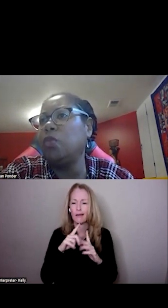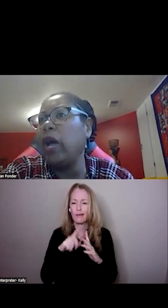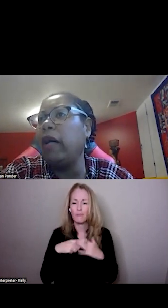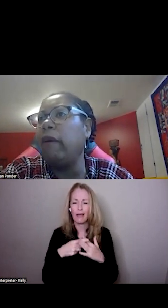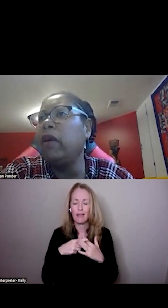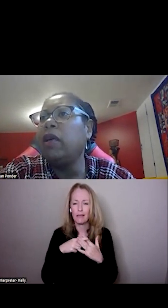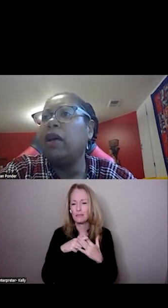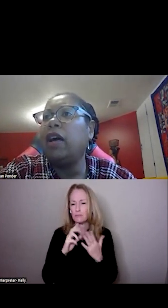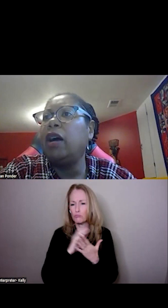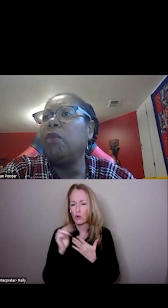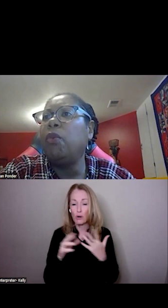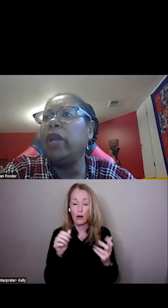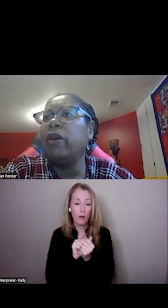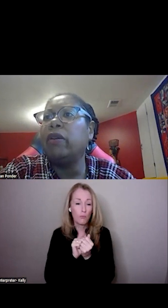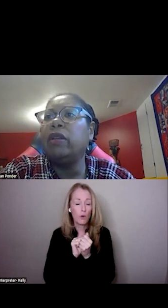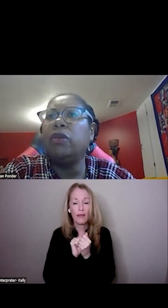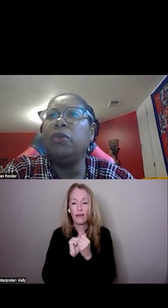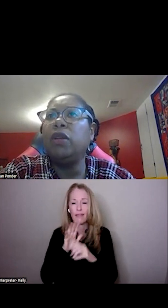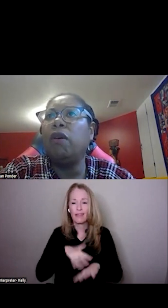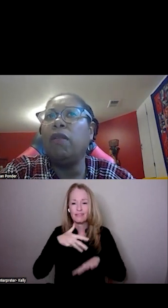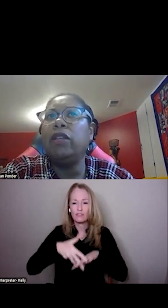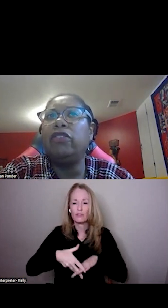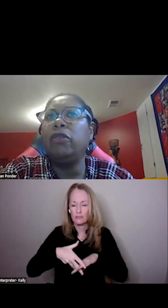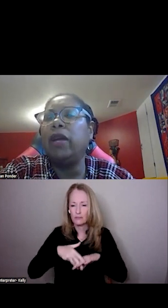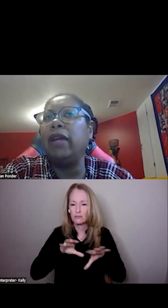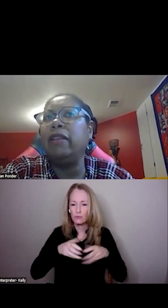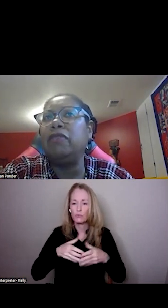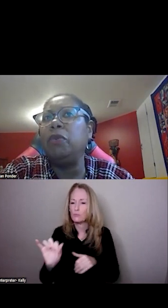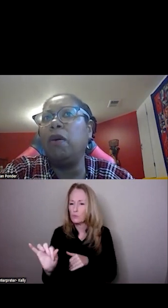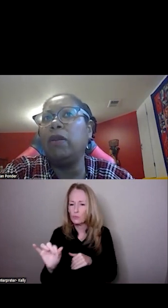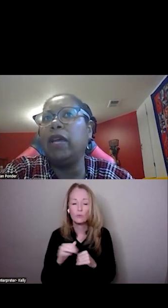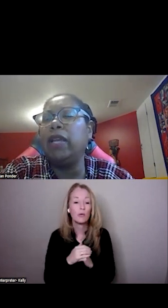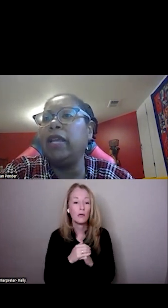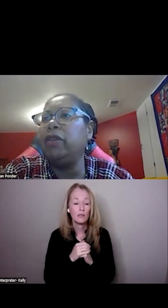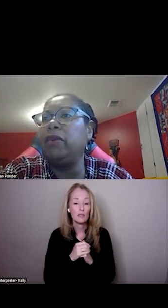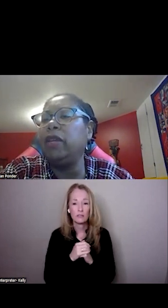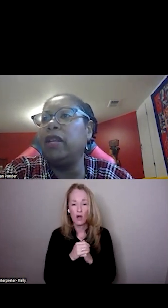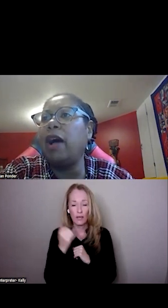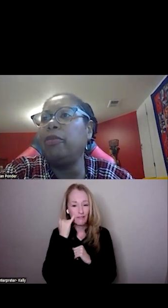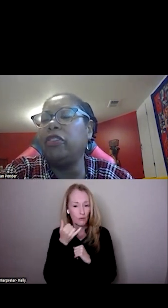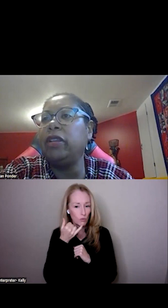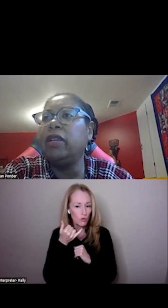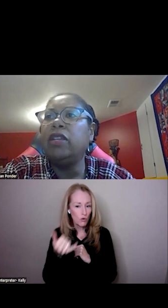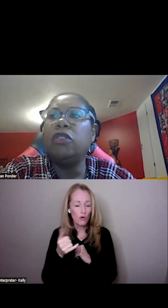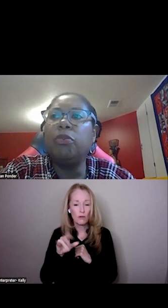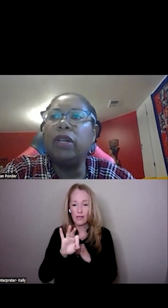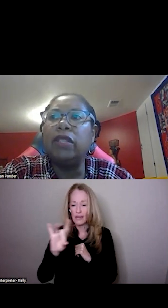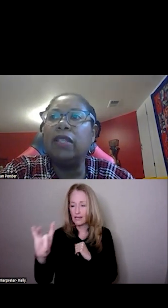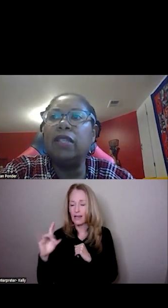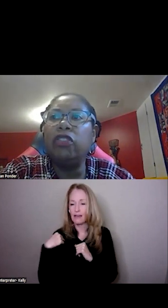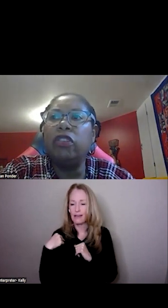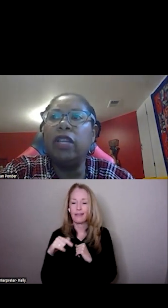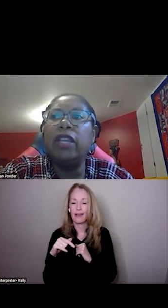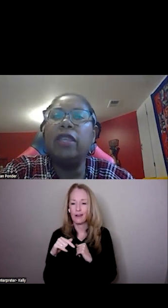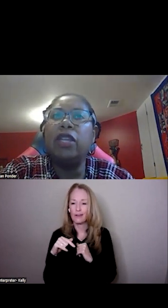Americans as well, where, you know, you can call into, I guess if you call 988, you can get an option to press